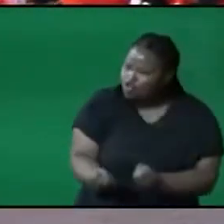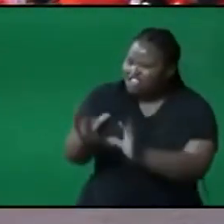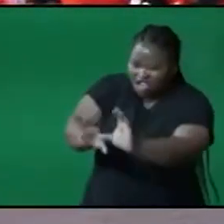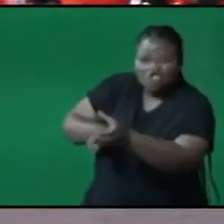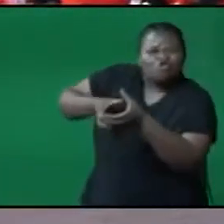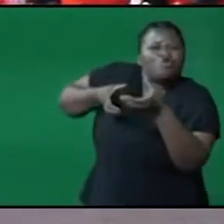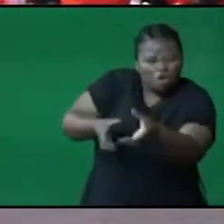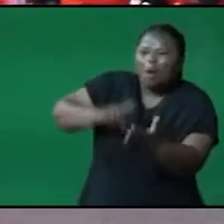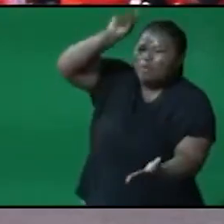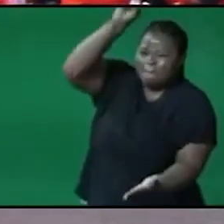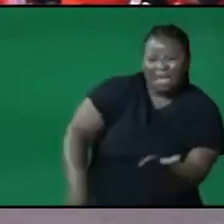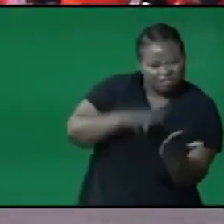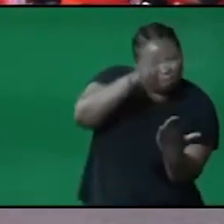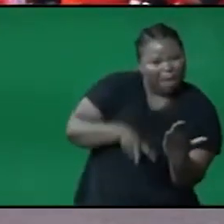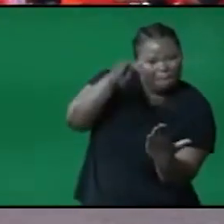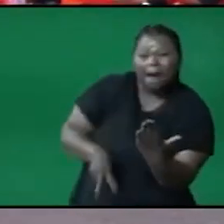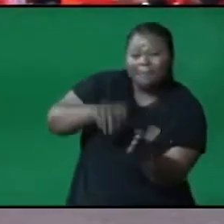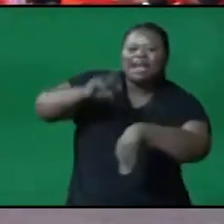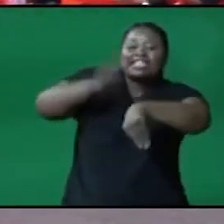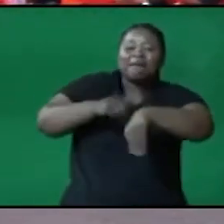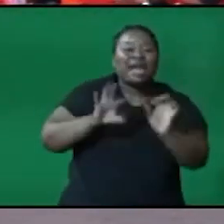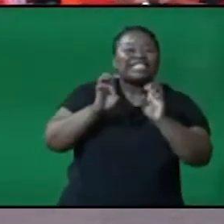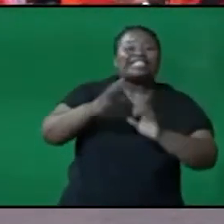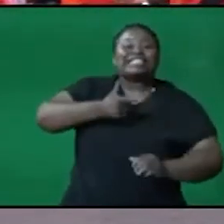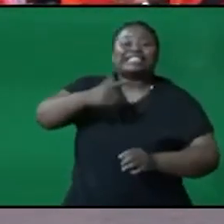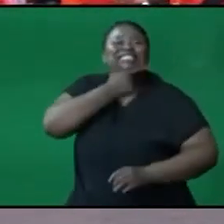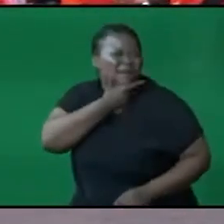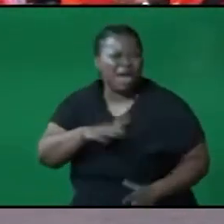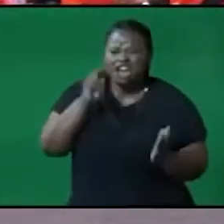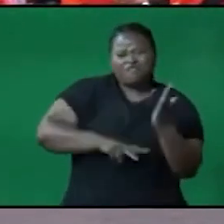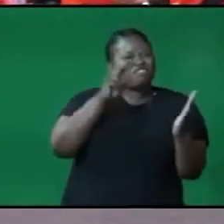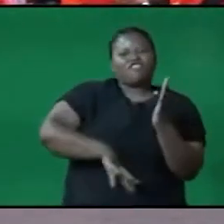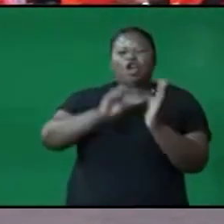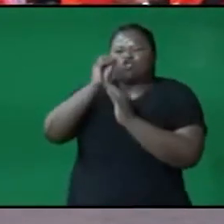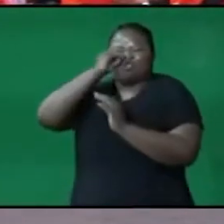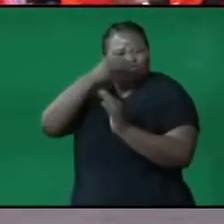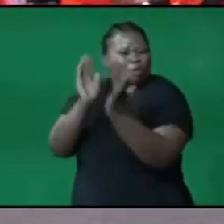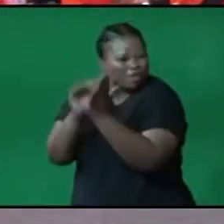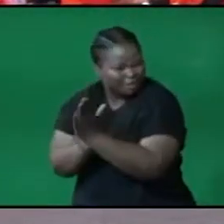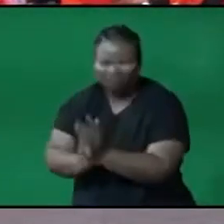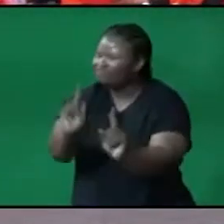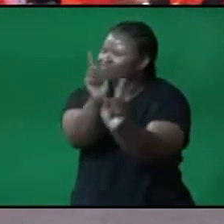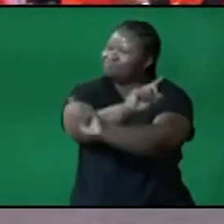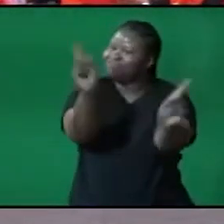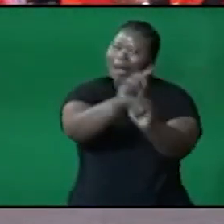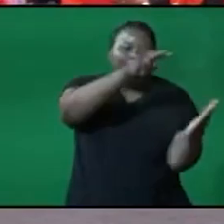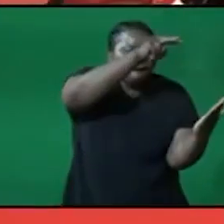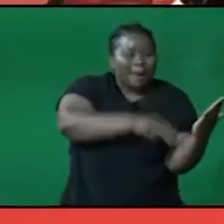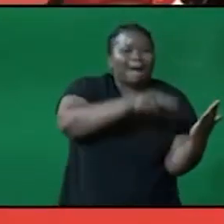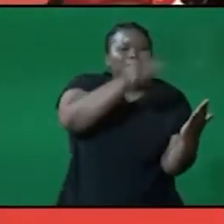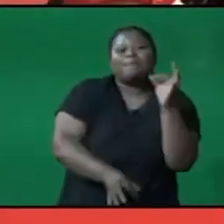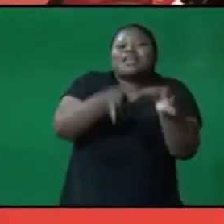documents. You must read them during December. Do not read gossip newspapers. Read the